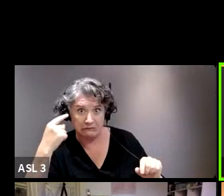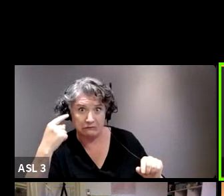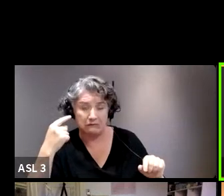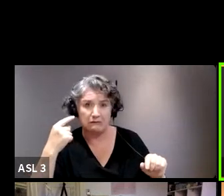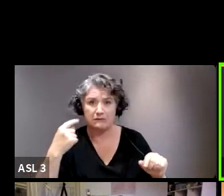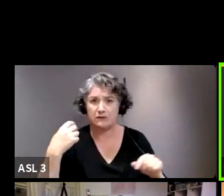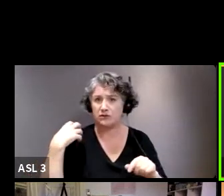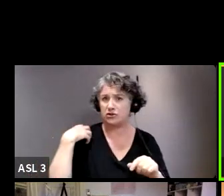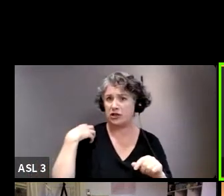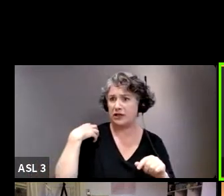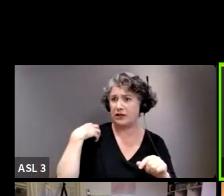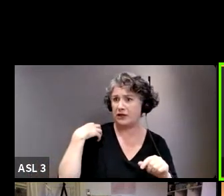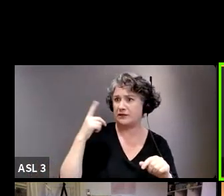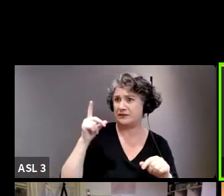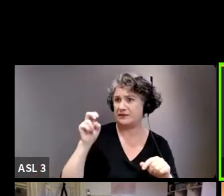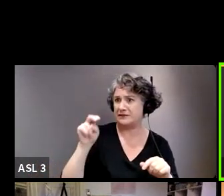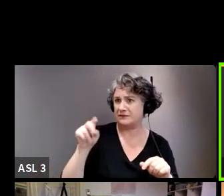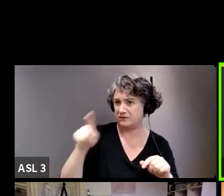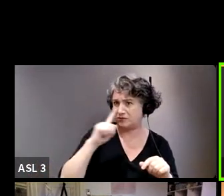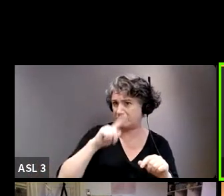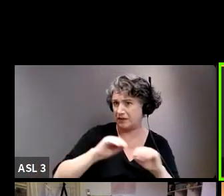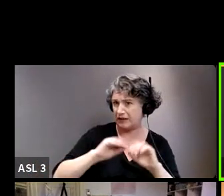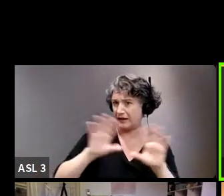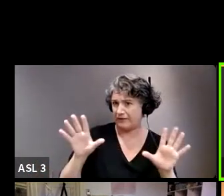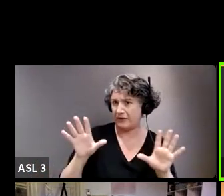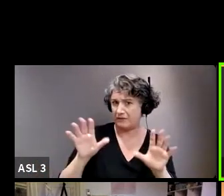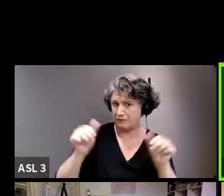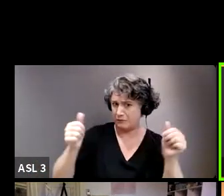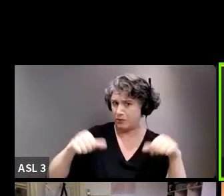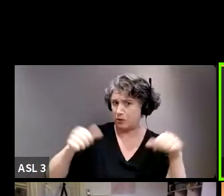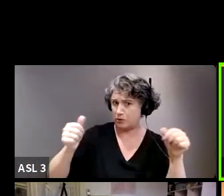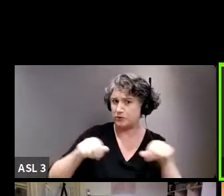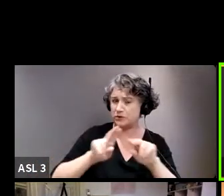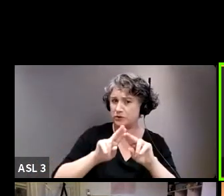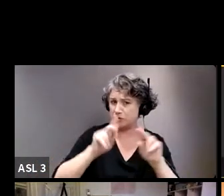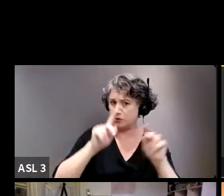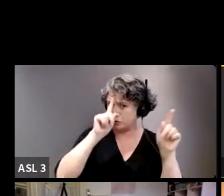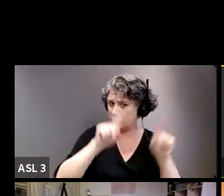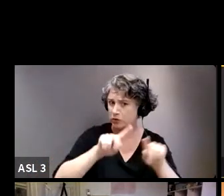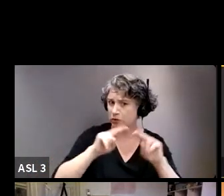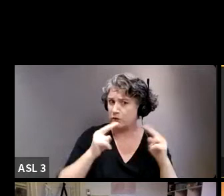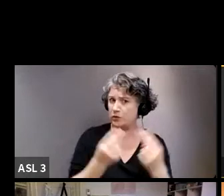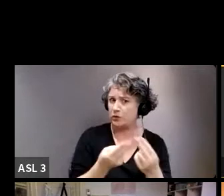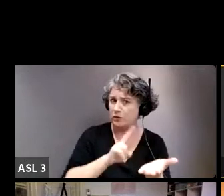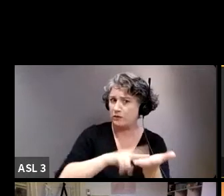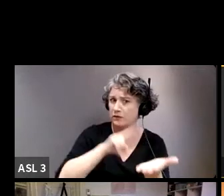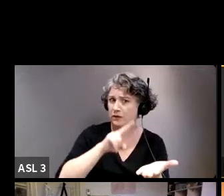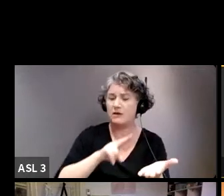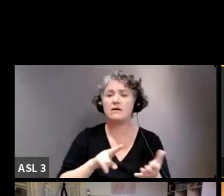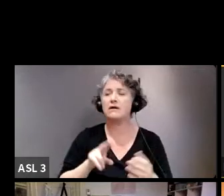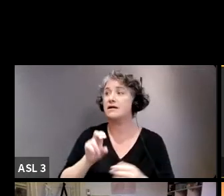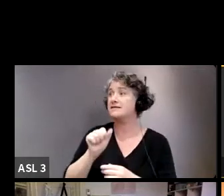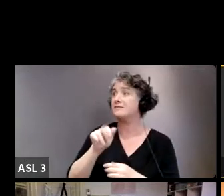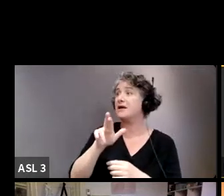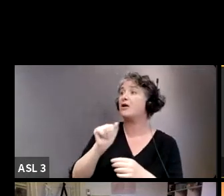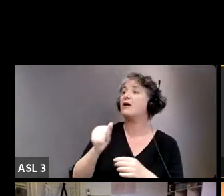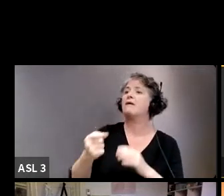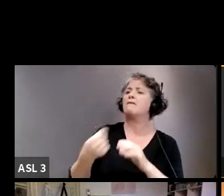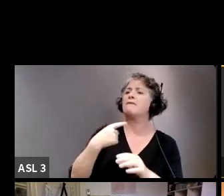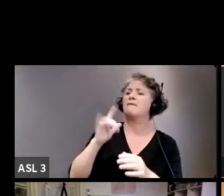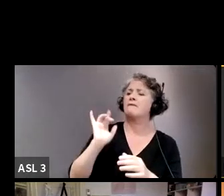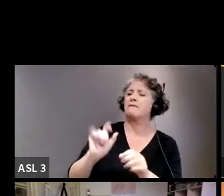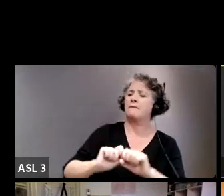uh deans or krista can clarify that but that is available on my website can you send me the link and i'll send you the link to the report